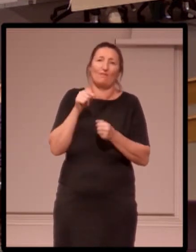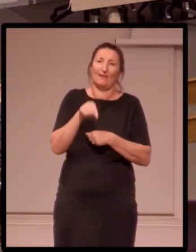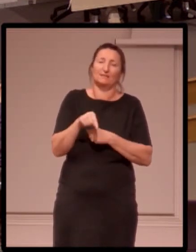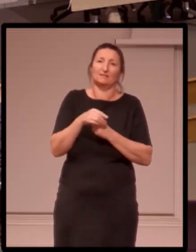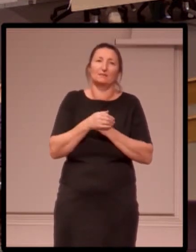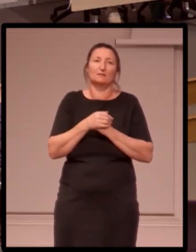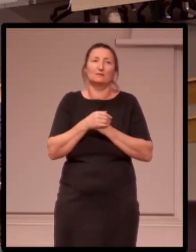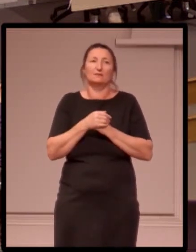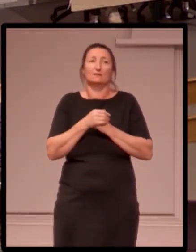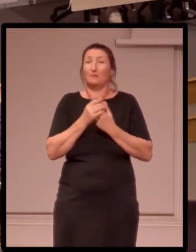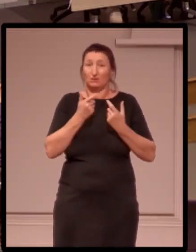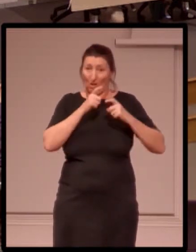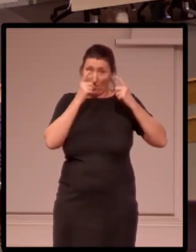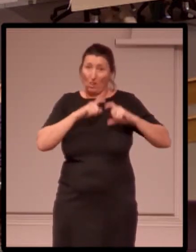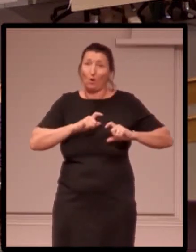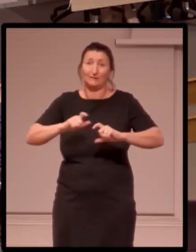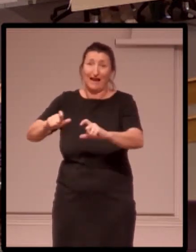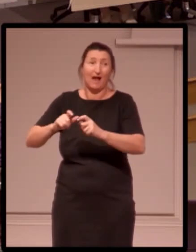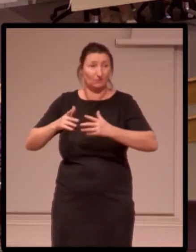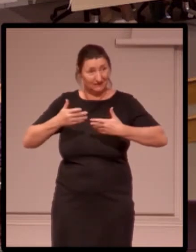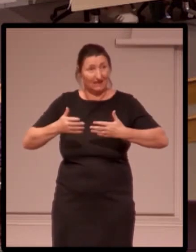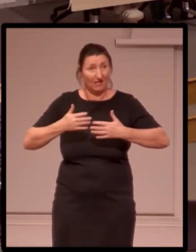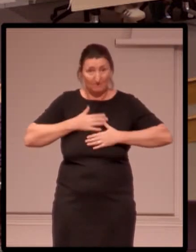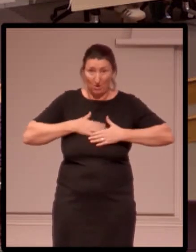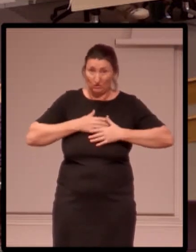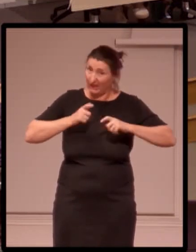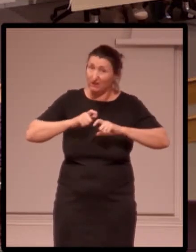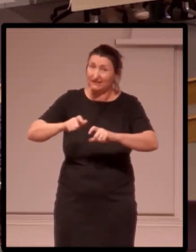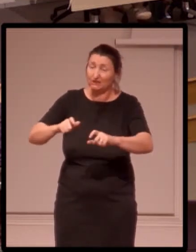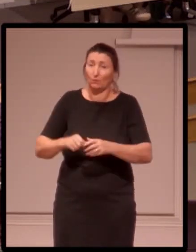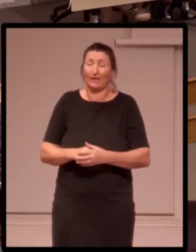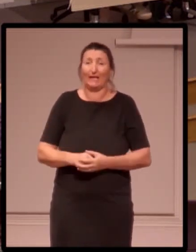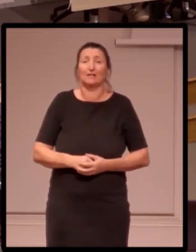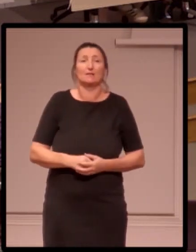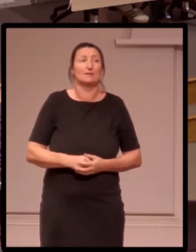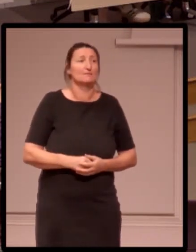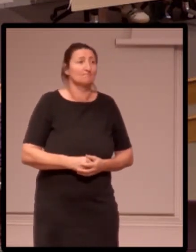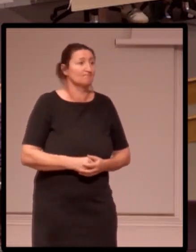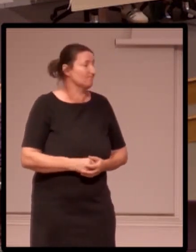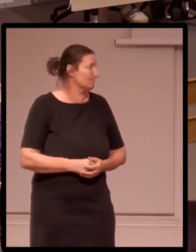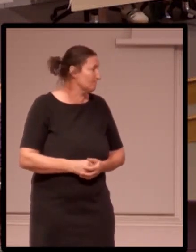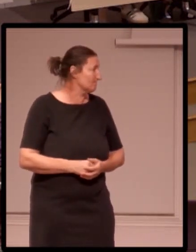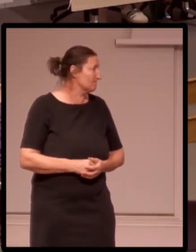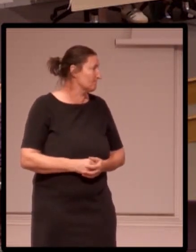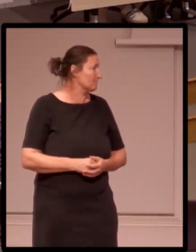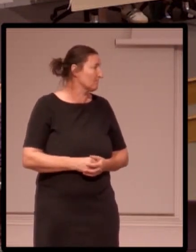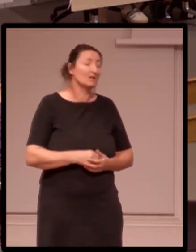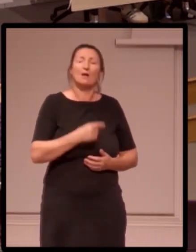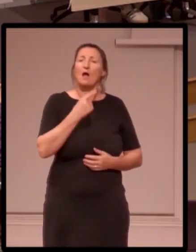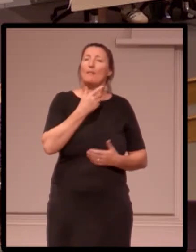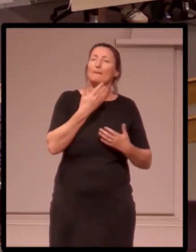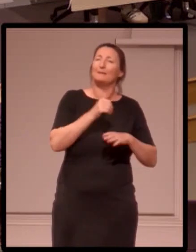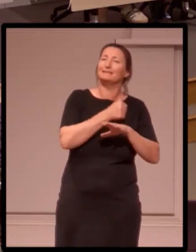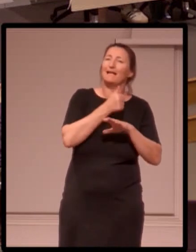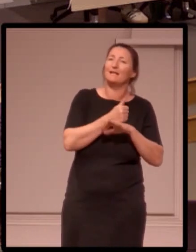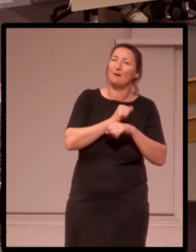It's not that the lockdowns have finished emotionally. They haven't for many of our children and young people or young adults. One of the things we did, we set